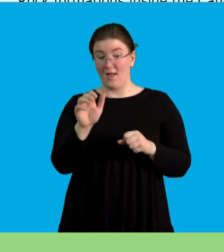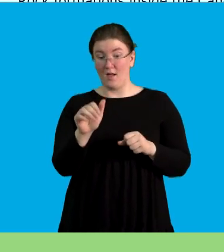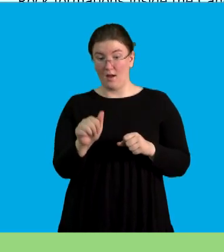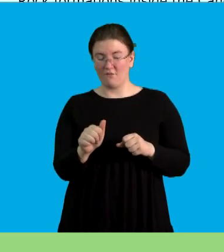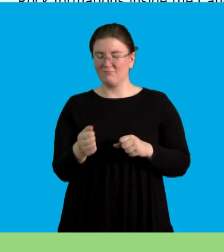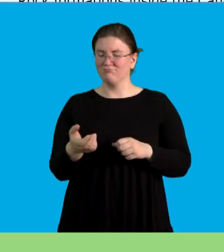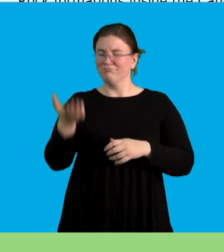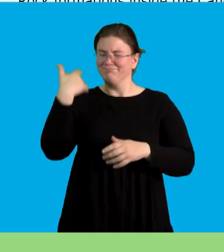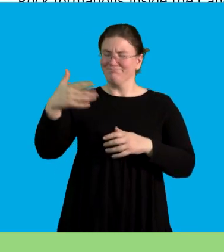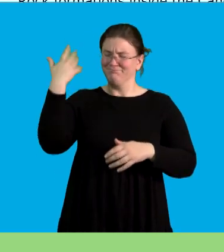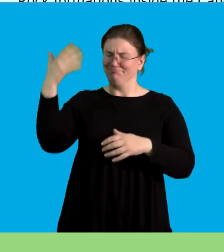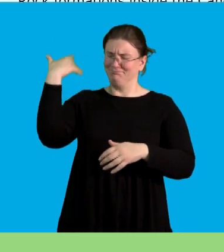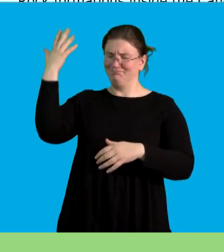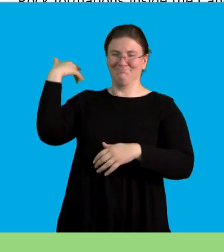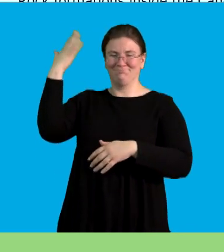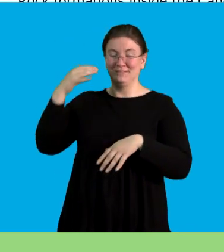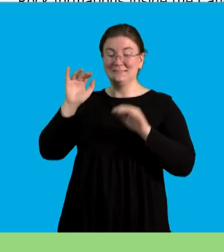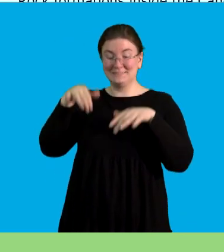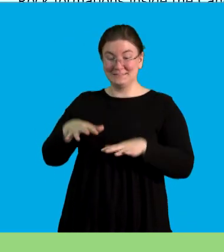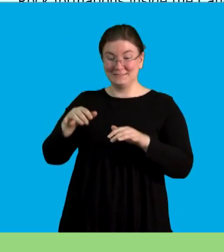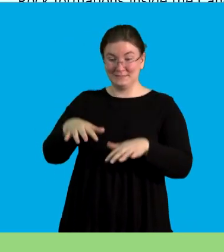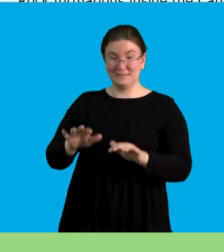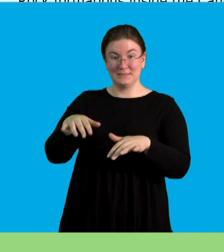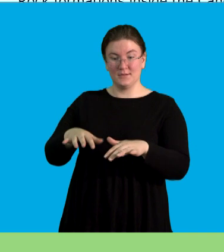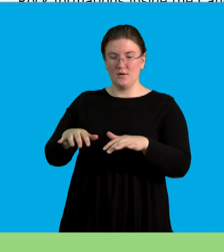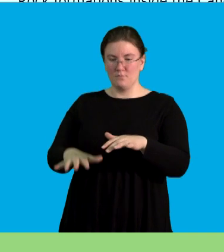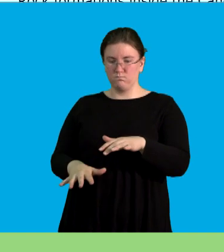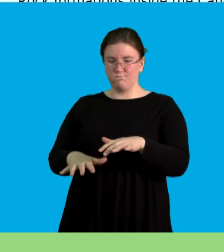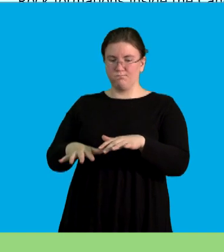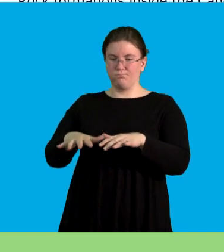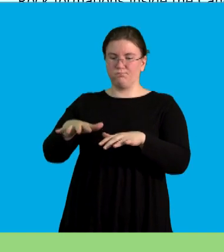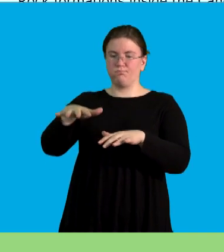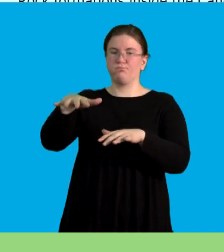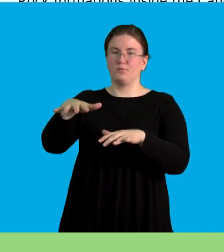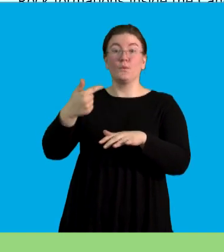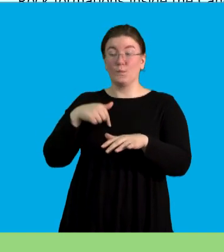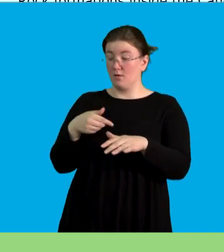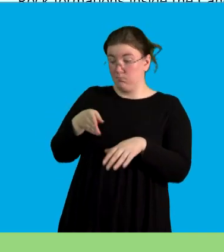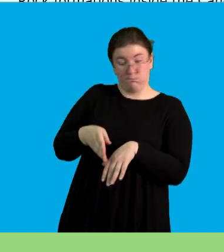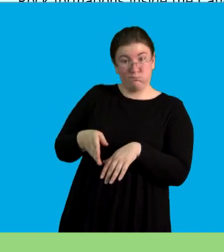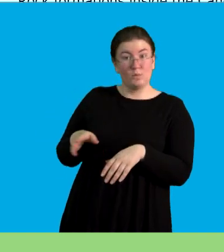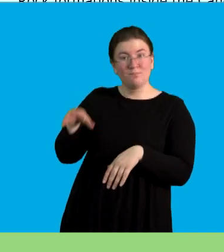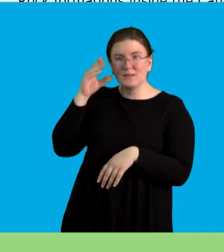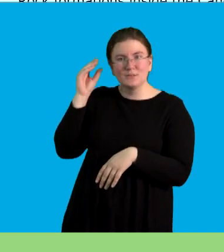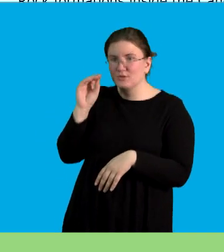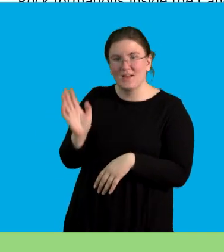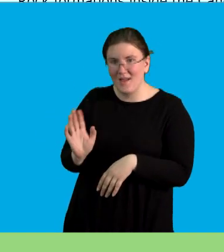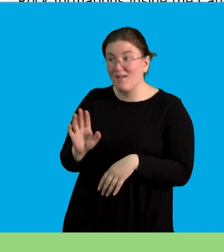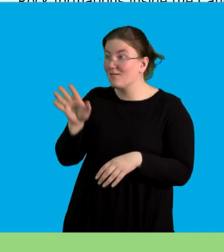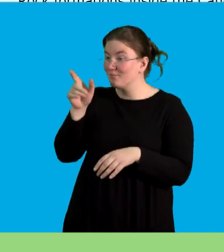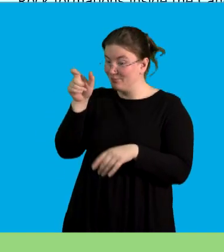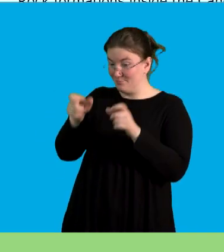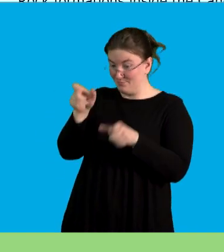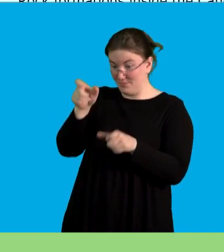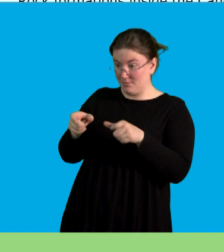sea millions of years ago, we must take note that we were not here to experience it. So it's something we are told about,